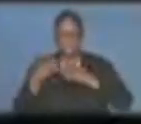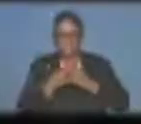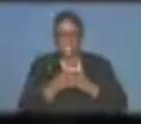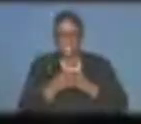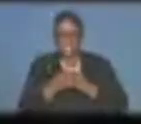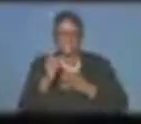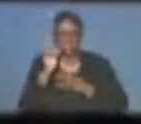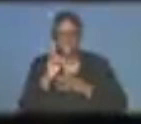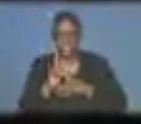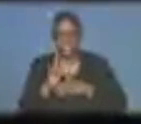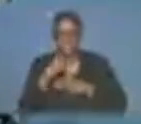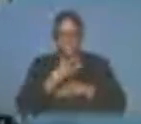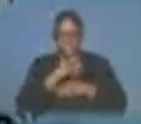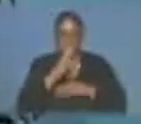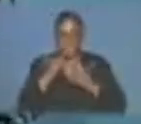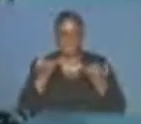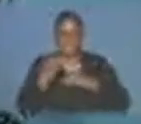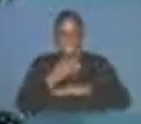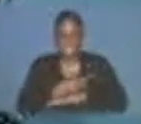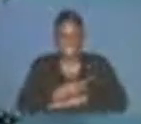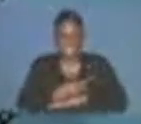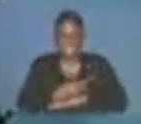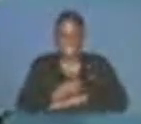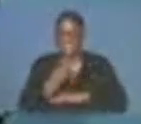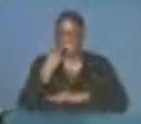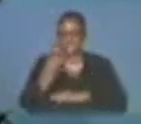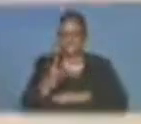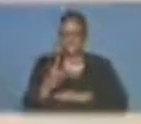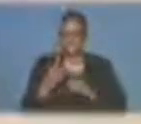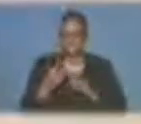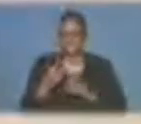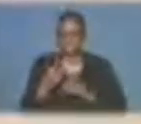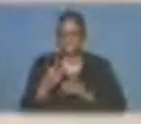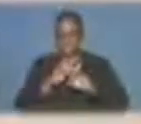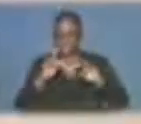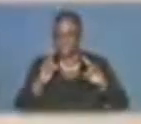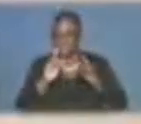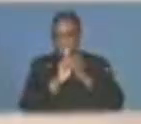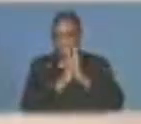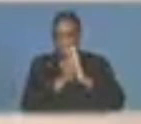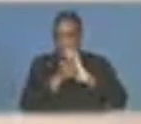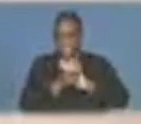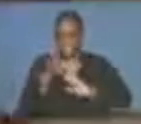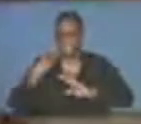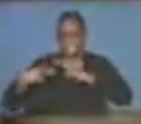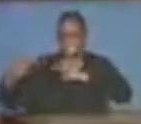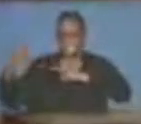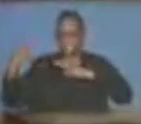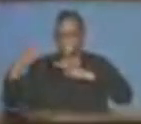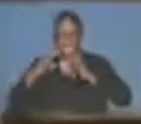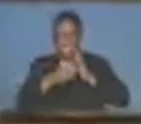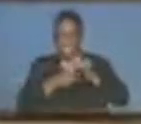to get to the point where we are today. His solo art exhibit reliving some of the most poignant moments in our nation's history. This